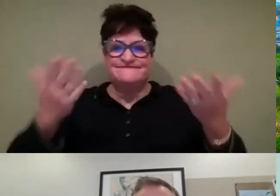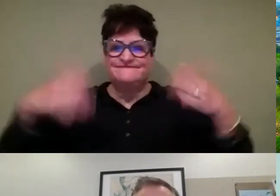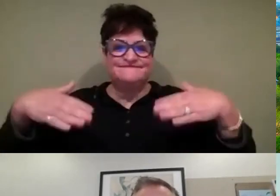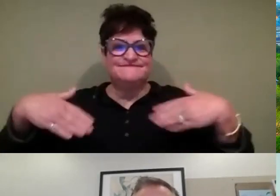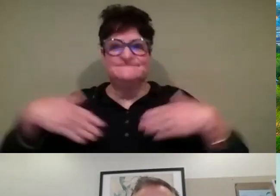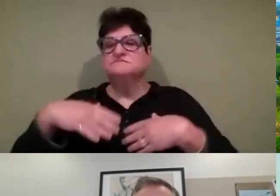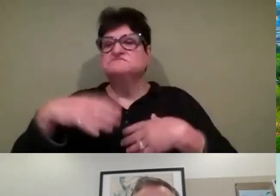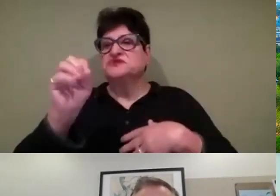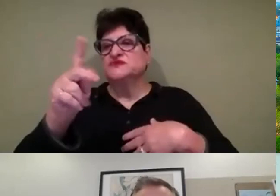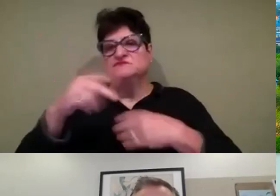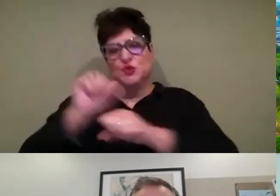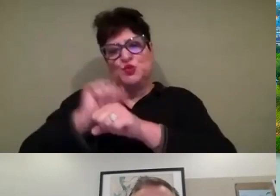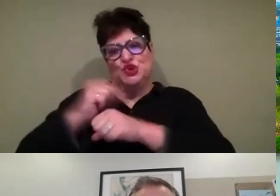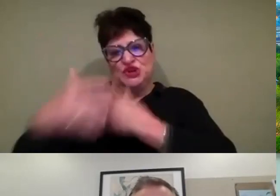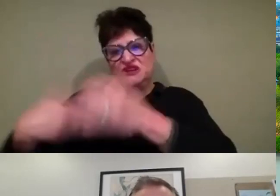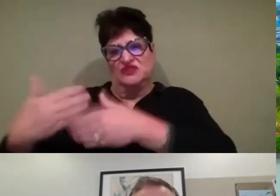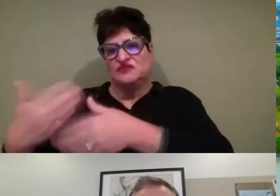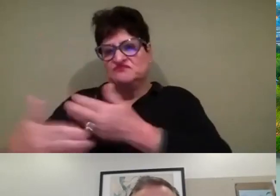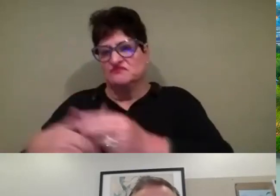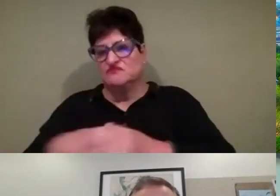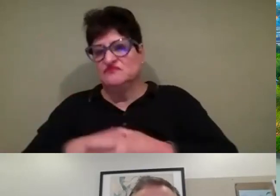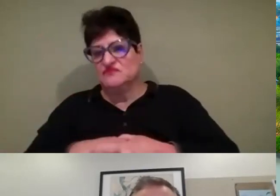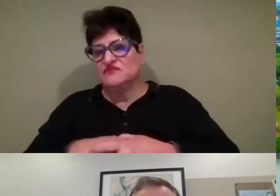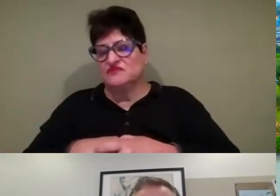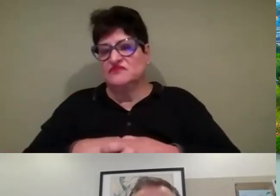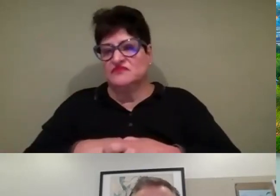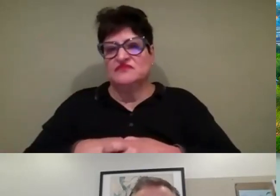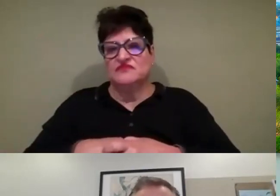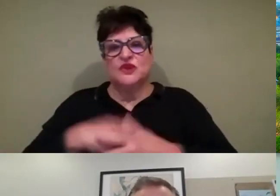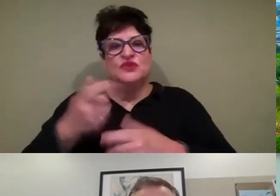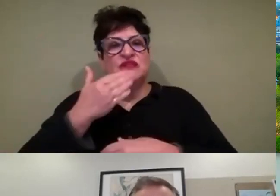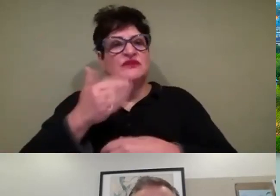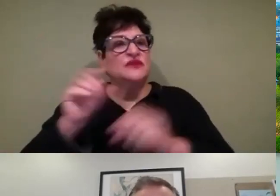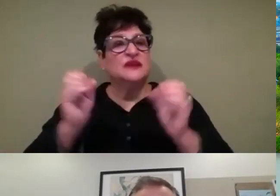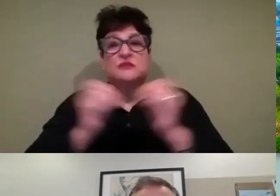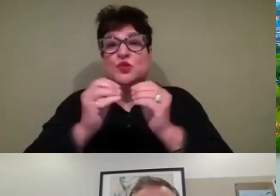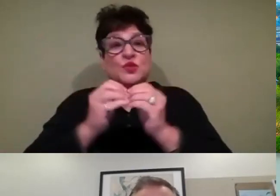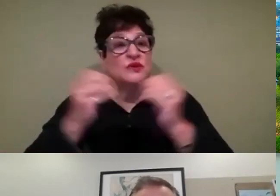Okay, that's it for me. Thanks so much. Yep. Anything else?